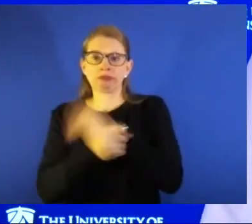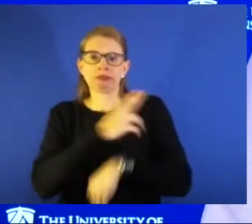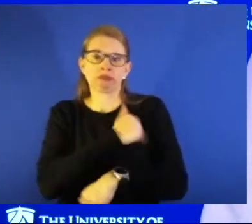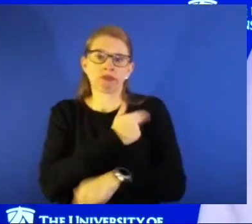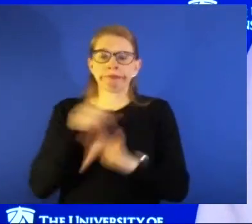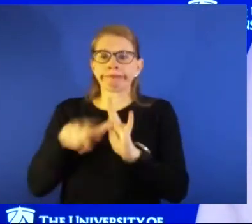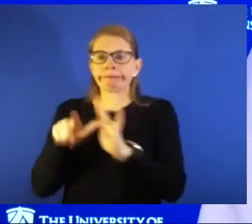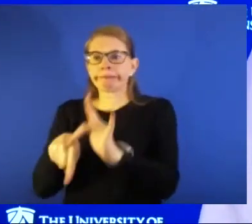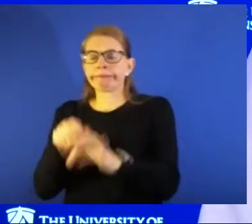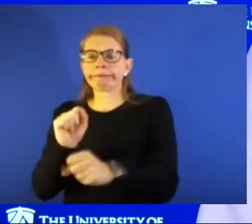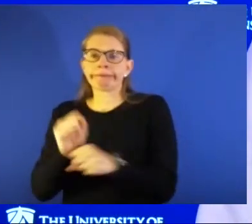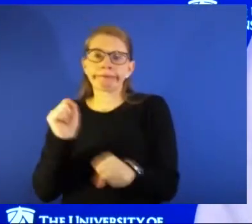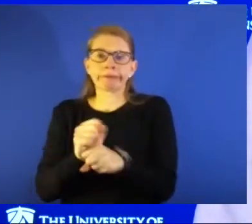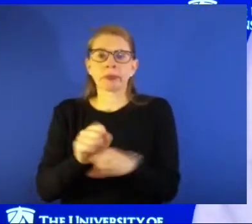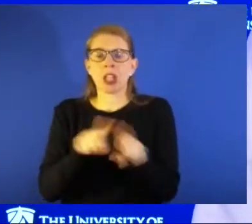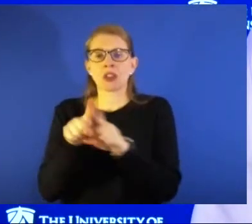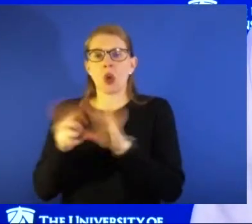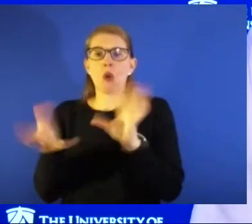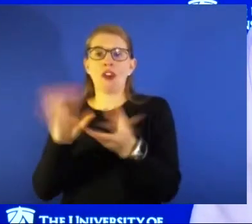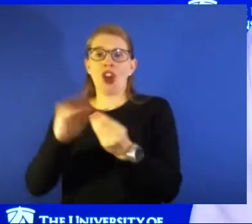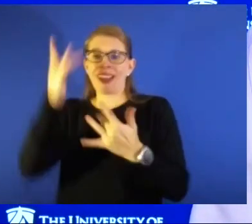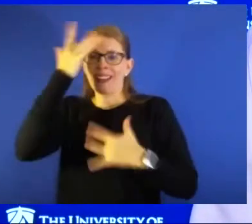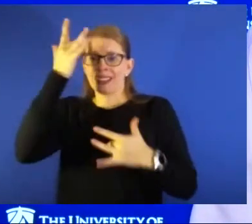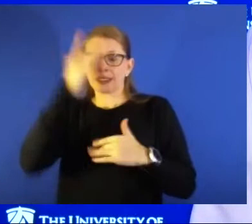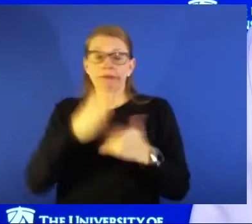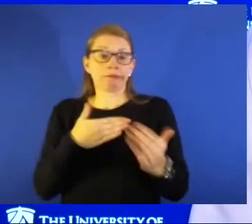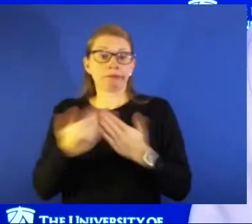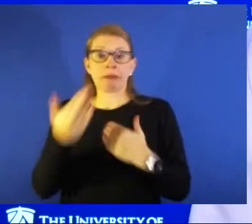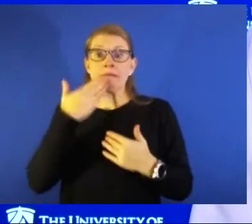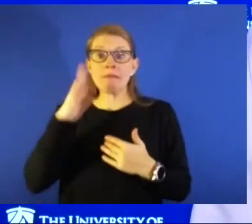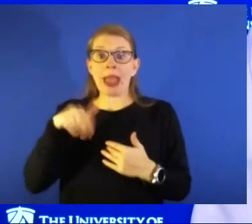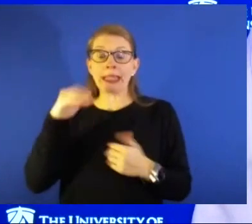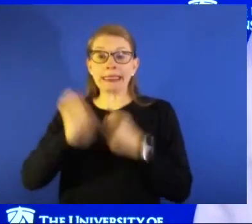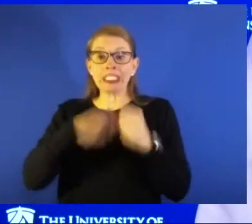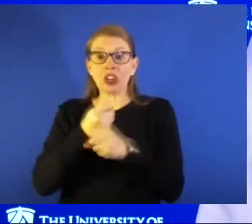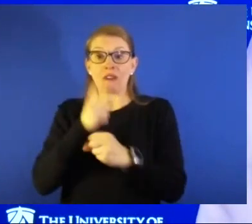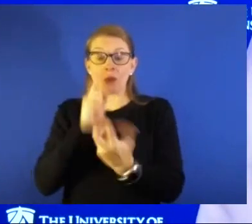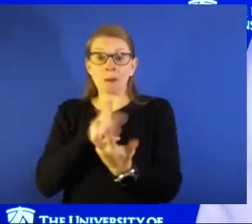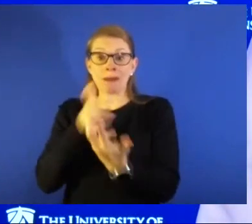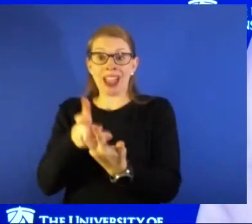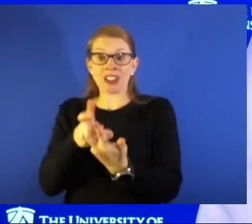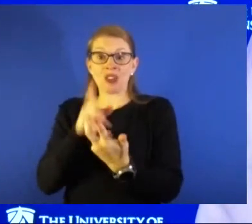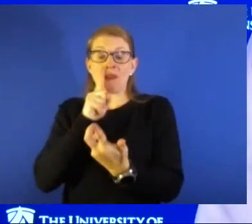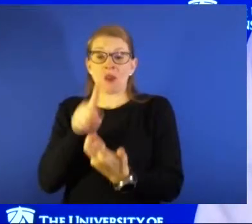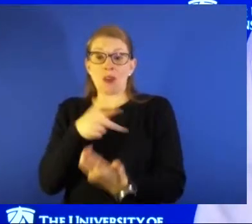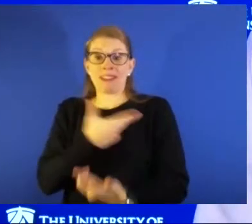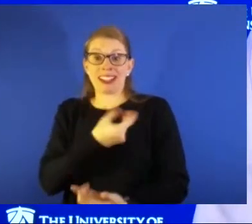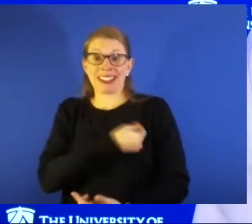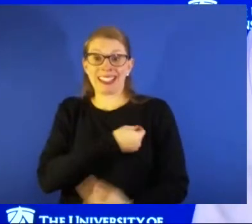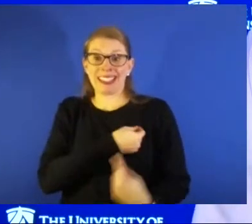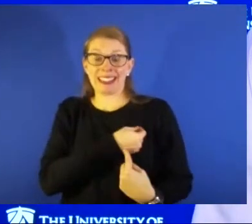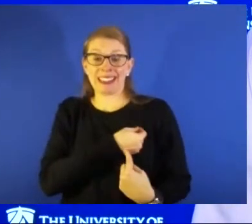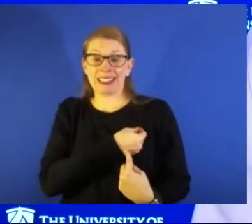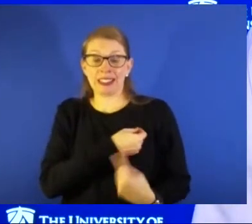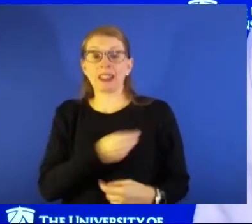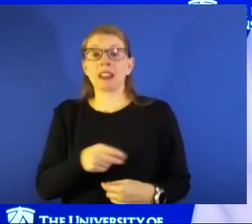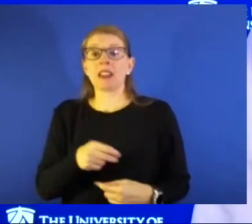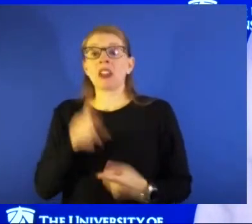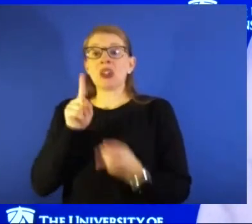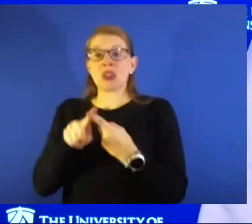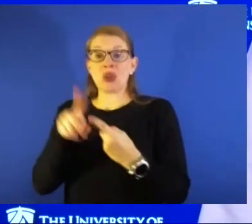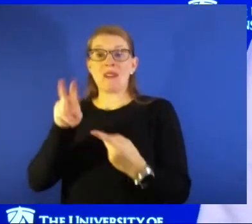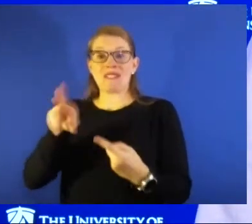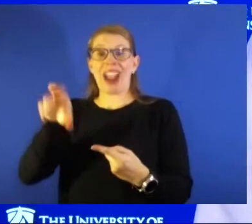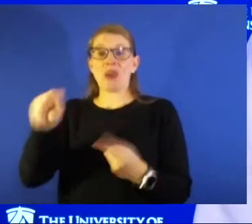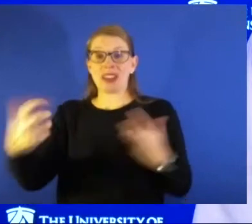overall illness. So even if it's a bad year for the match of the vaccine to the virus strain,